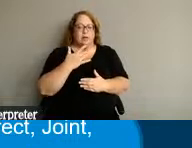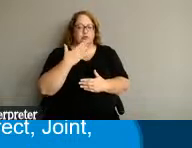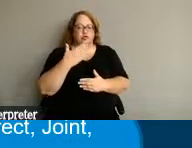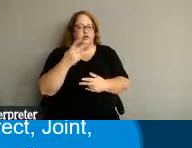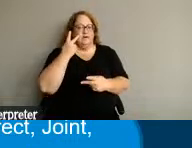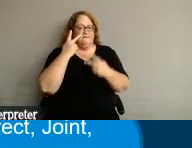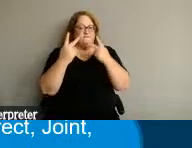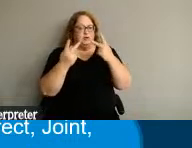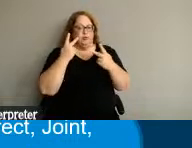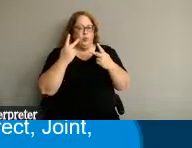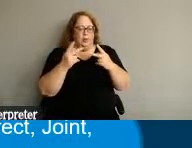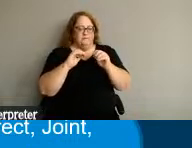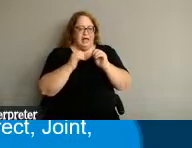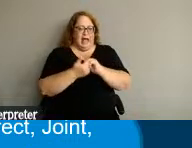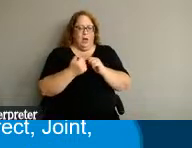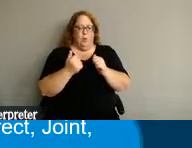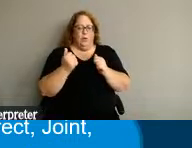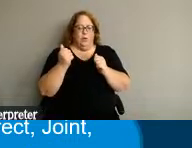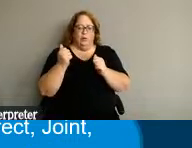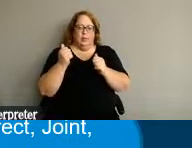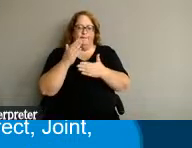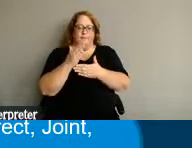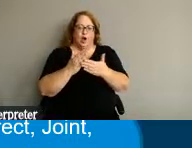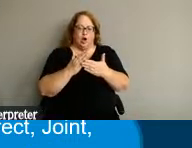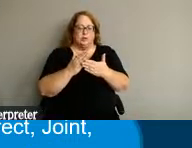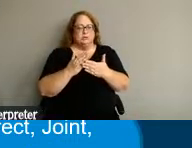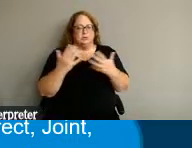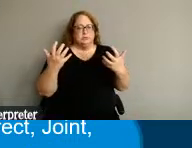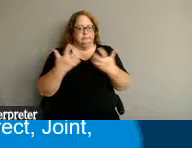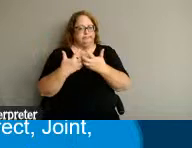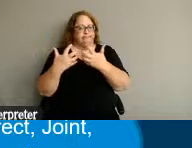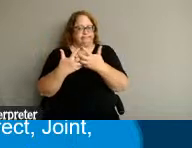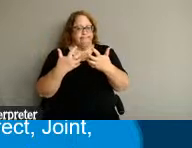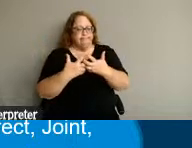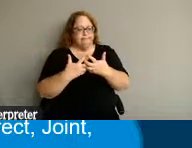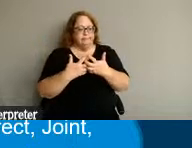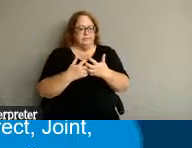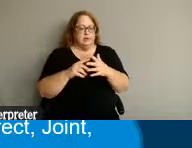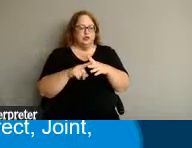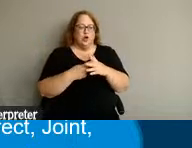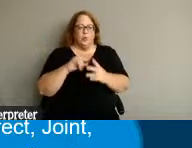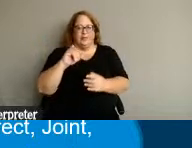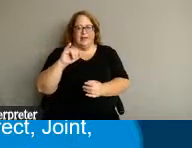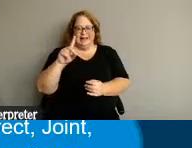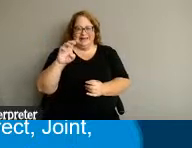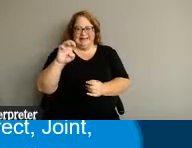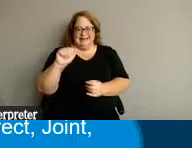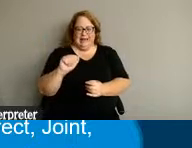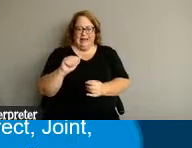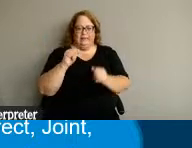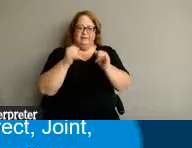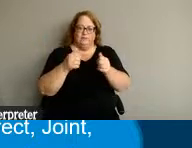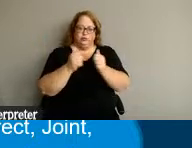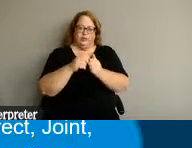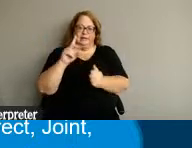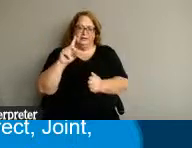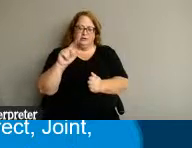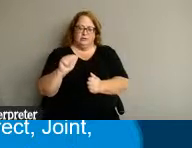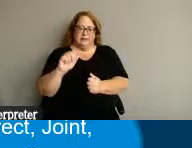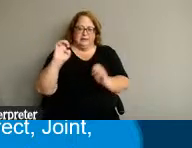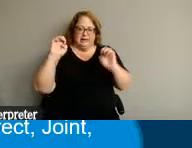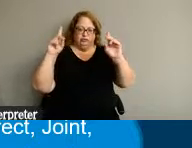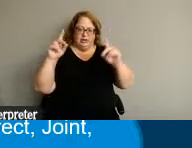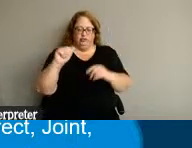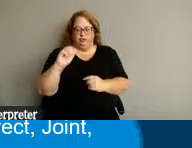representation of how all the components that govern special education align with each other. So starting with IDEA, the Individuals with Disabilities